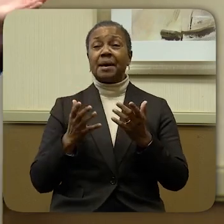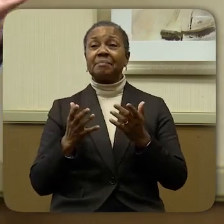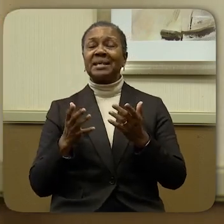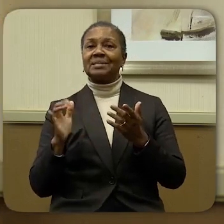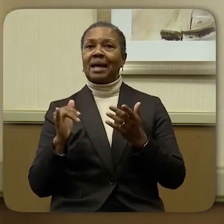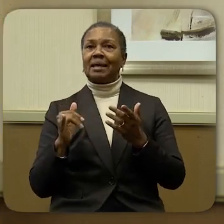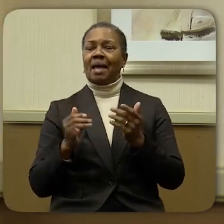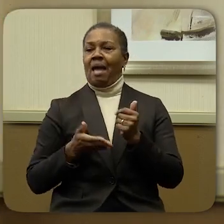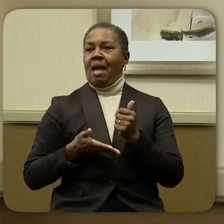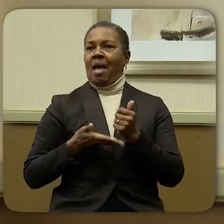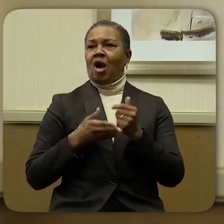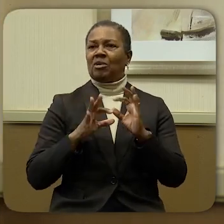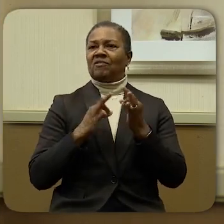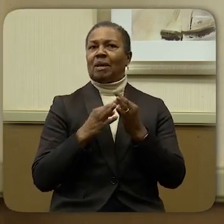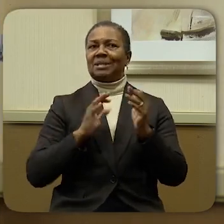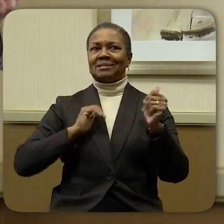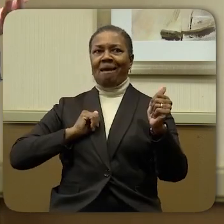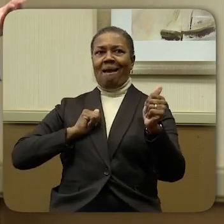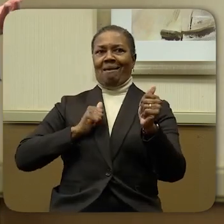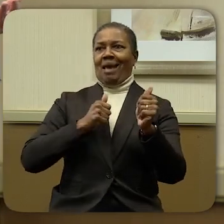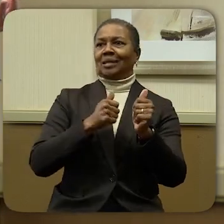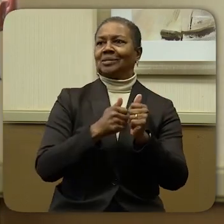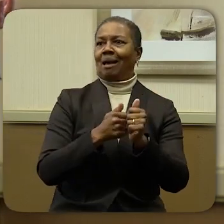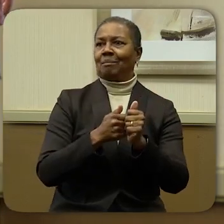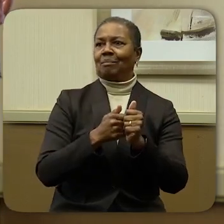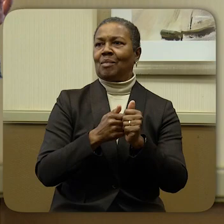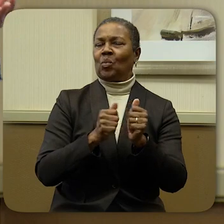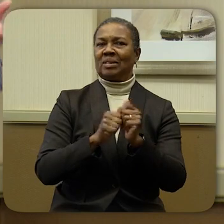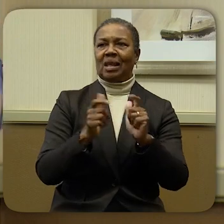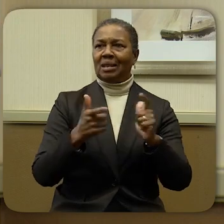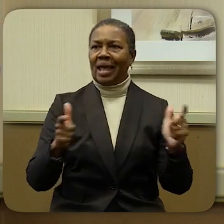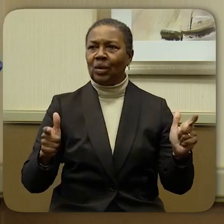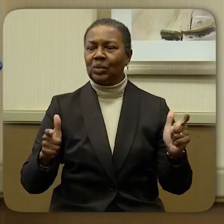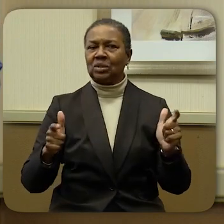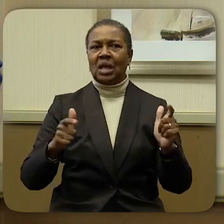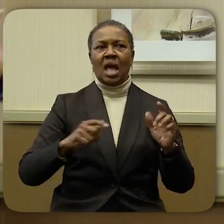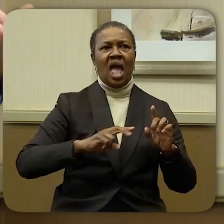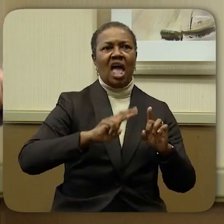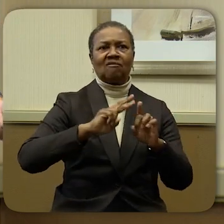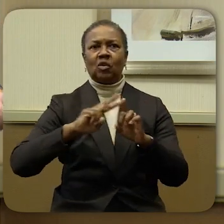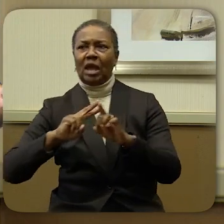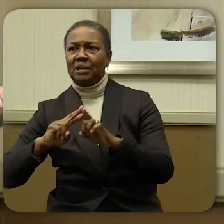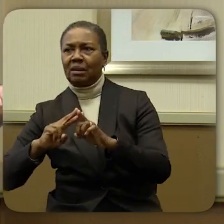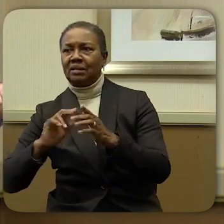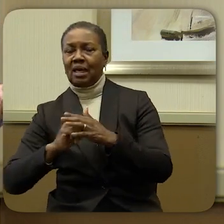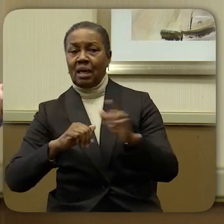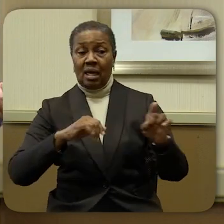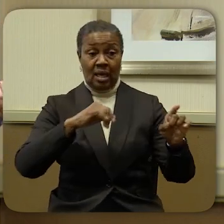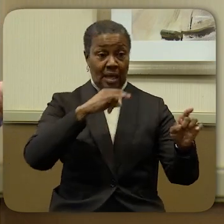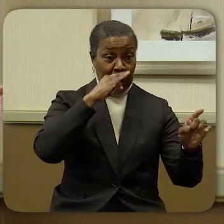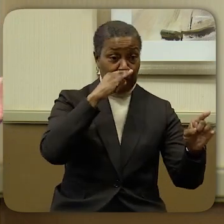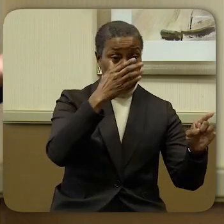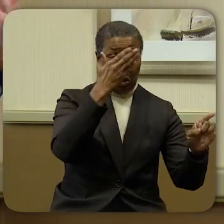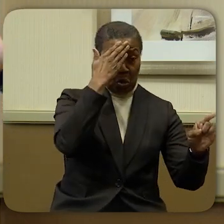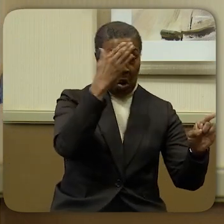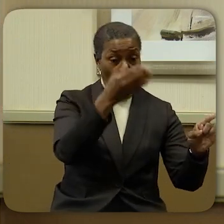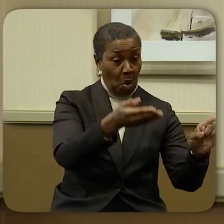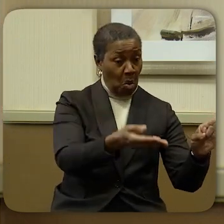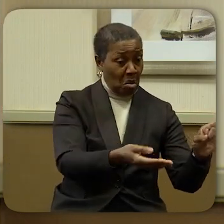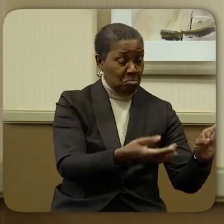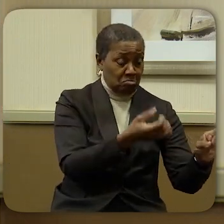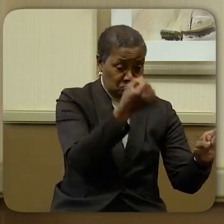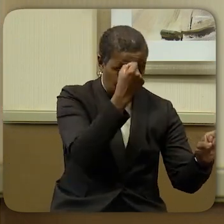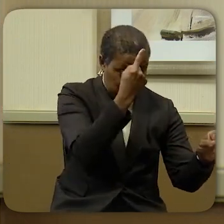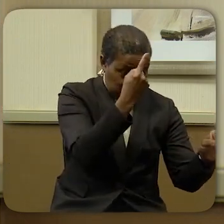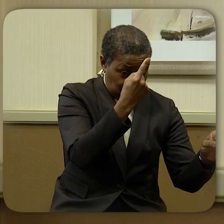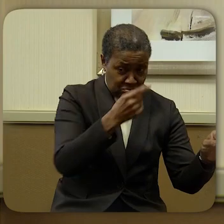it's like helping families catch up on a language and terminology that their kids know more about this than they do. So I've worked with a lot